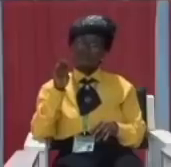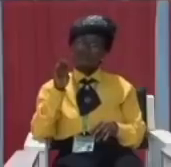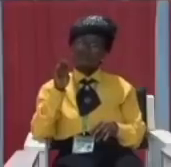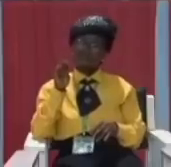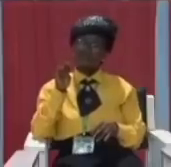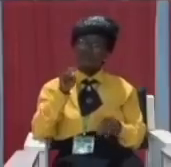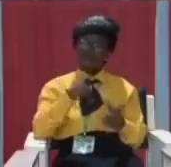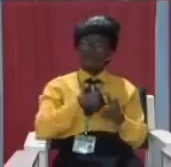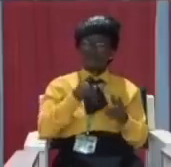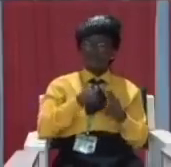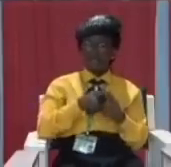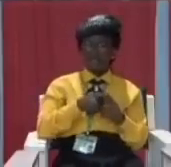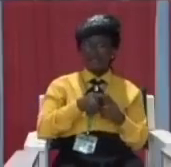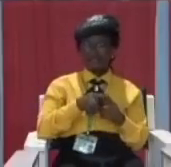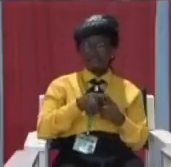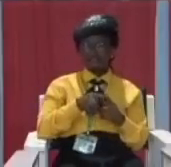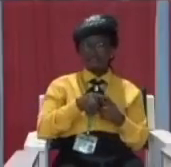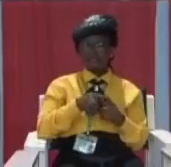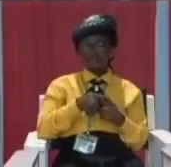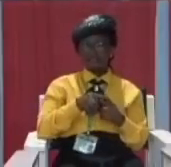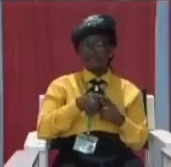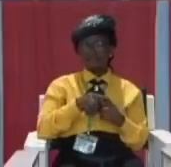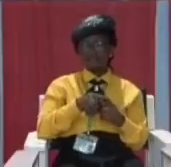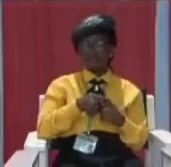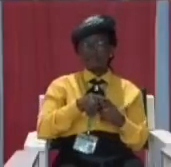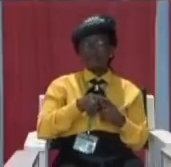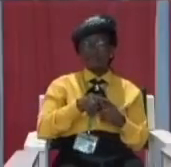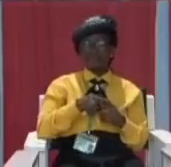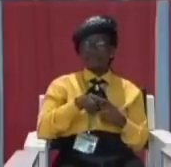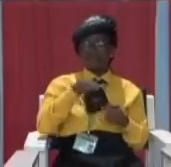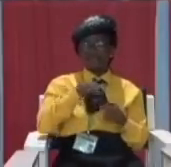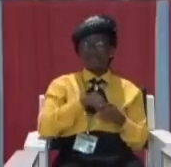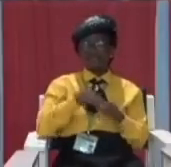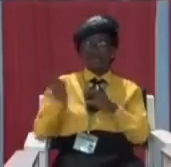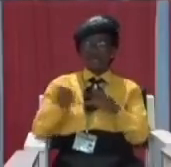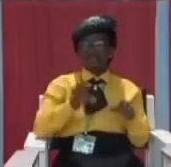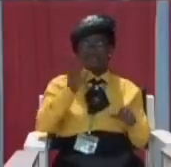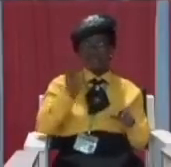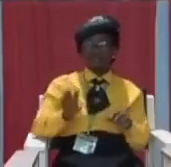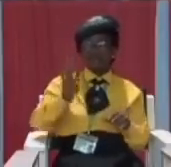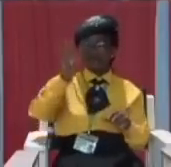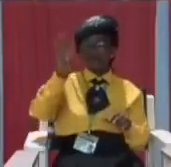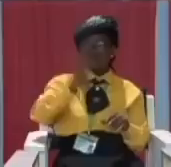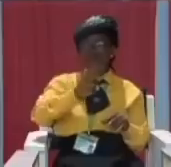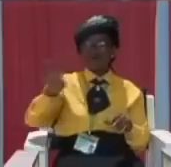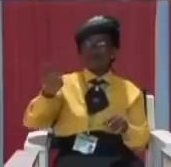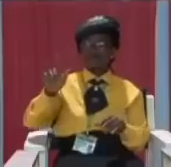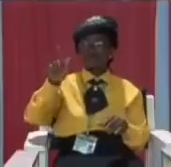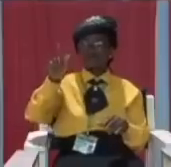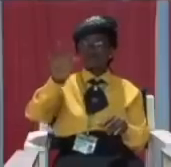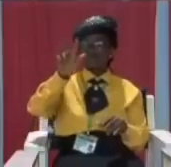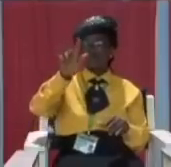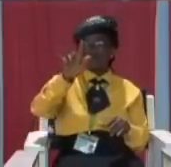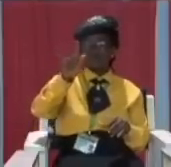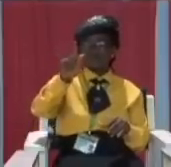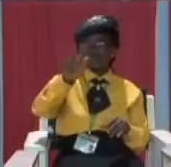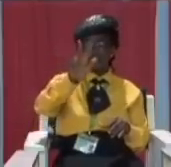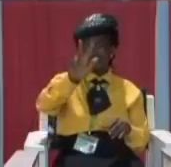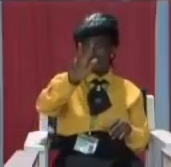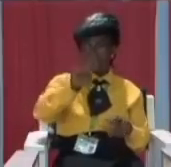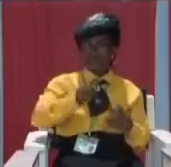But then, in Acts chapter 4, from verse 23 to 31, Acts